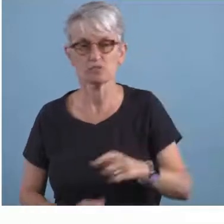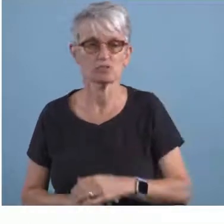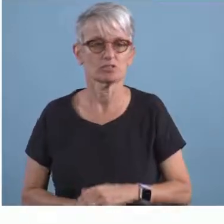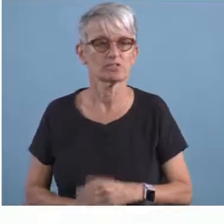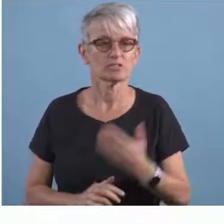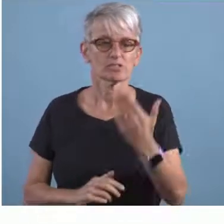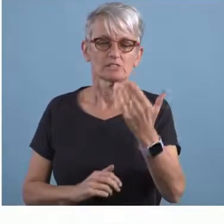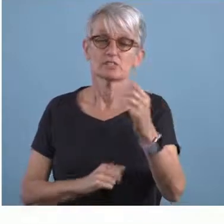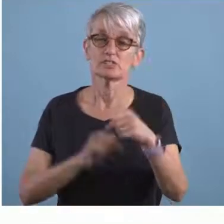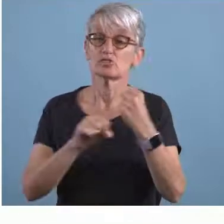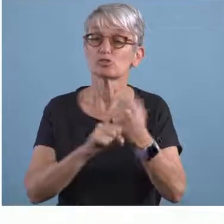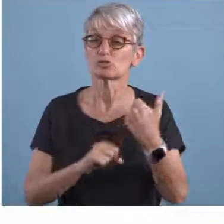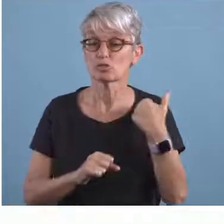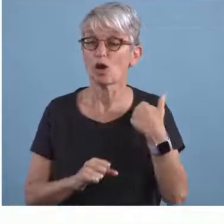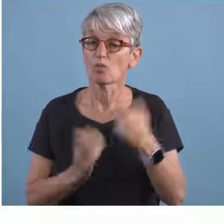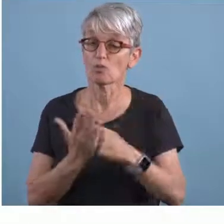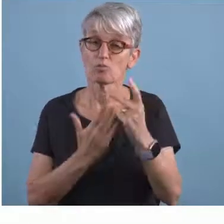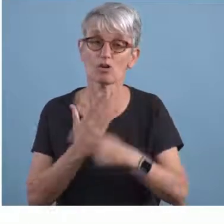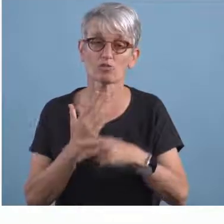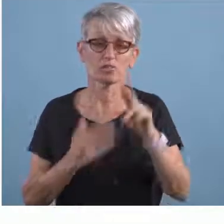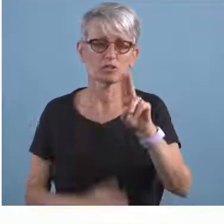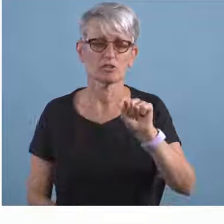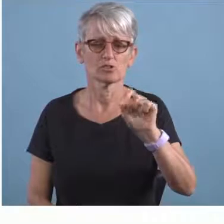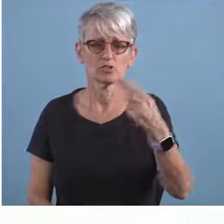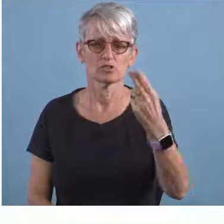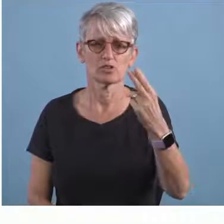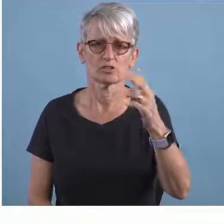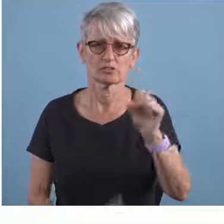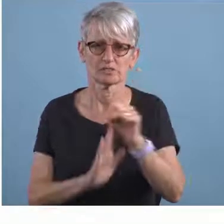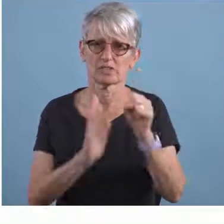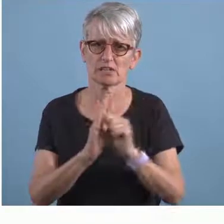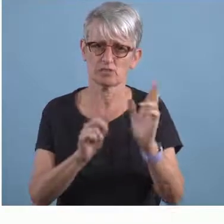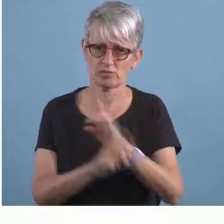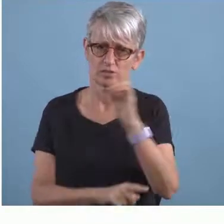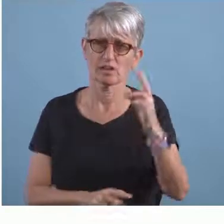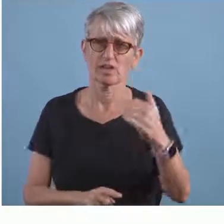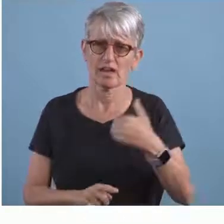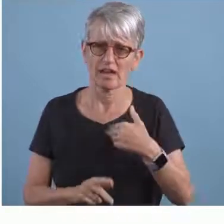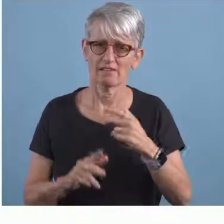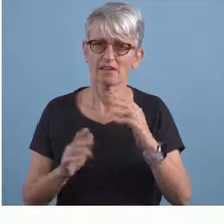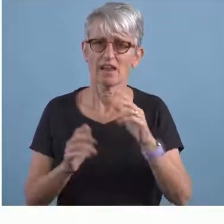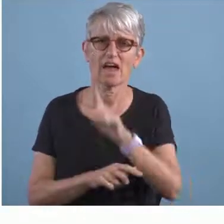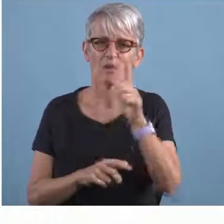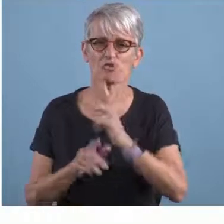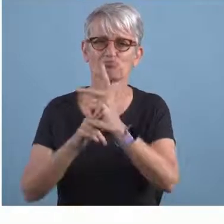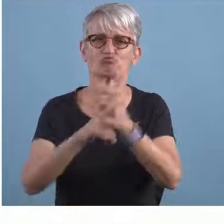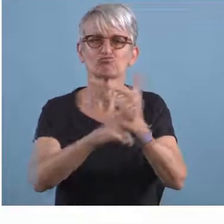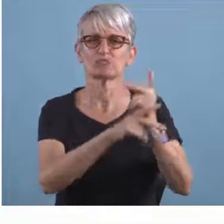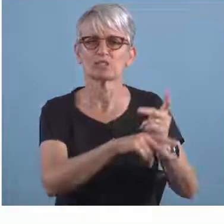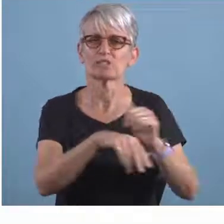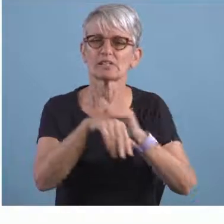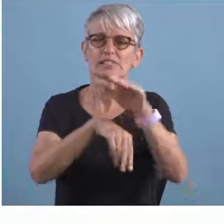ago, the program at Utah State University actually had a lending library and they sent materials to the